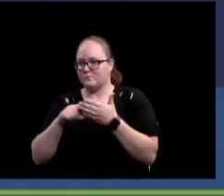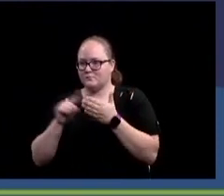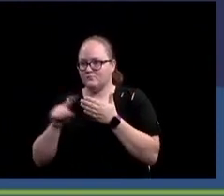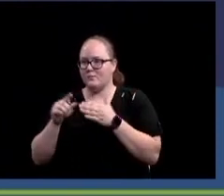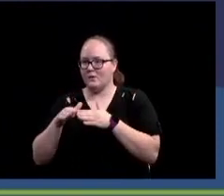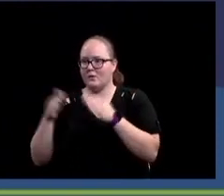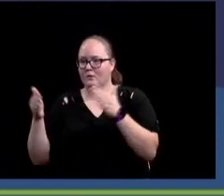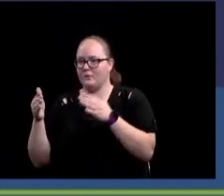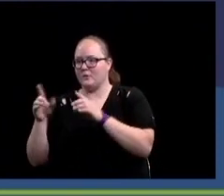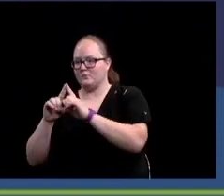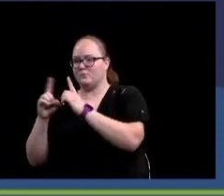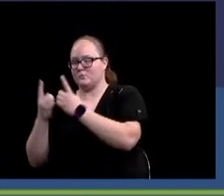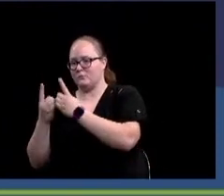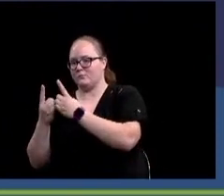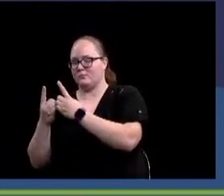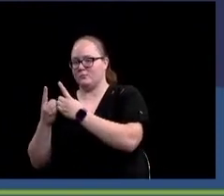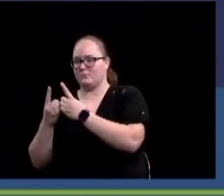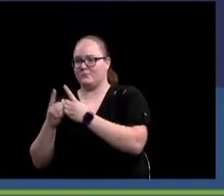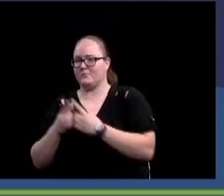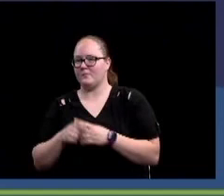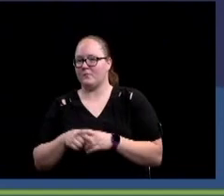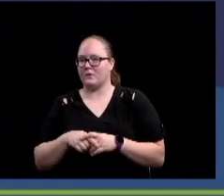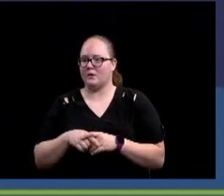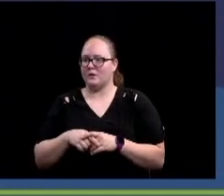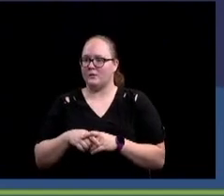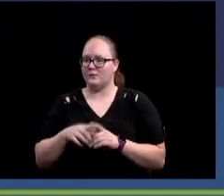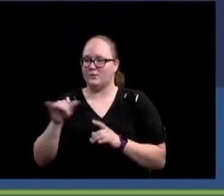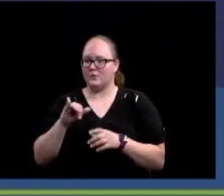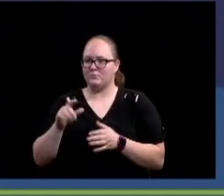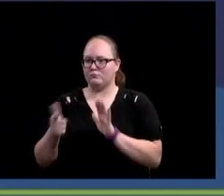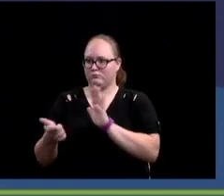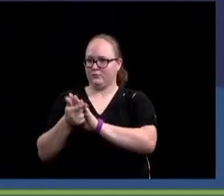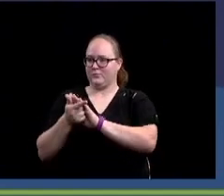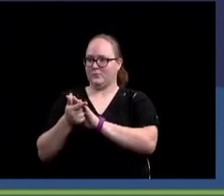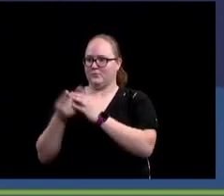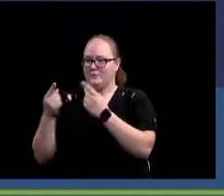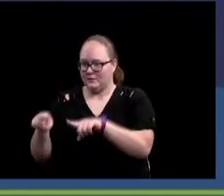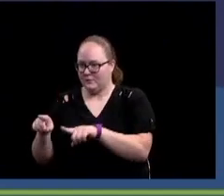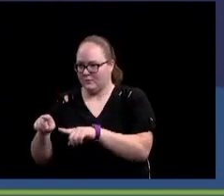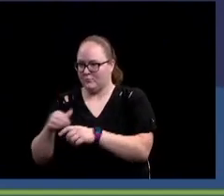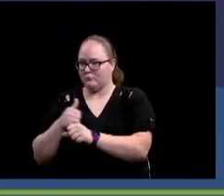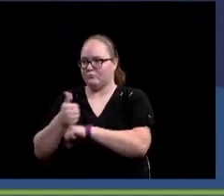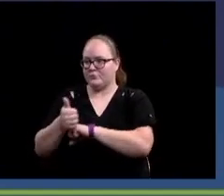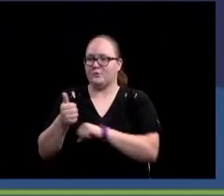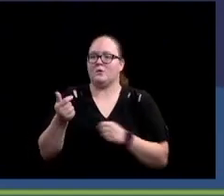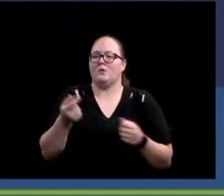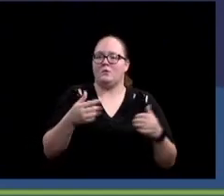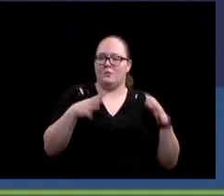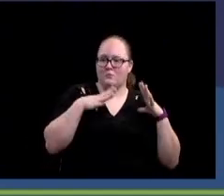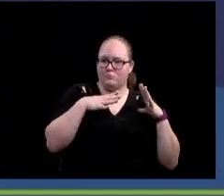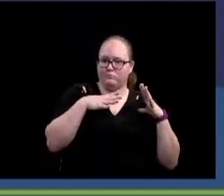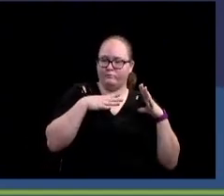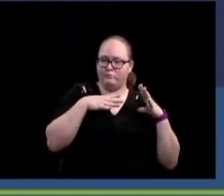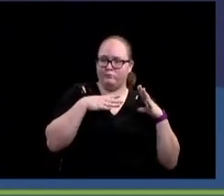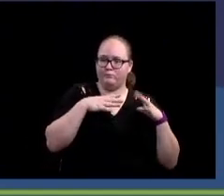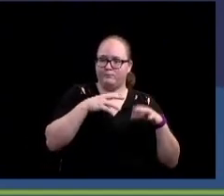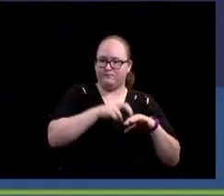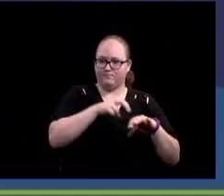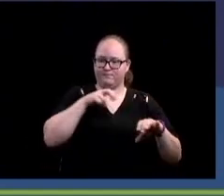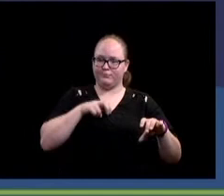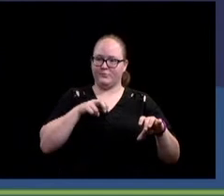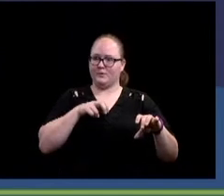criminal conduct is alleged, the employee is put on leave during the investigation and are prohibited from acting in a law enforcement capacity during that